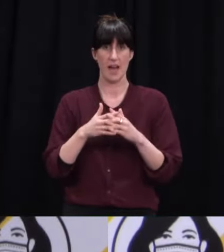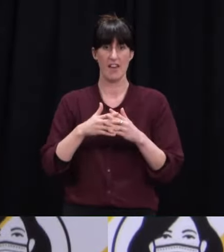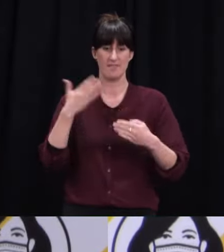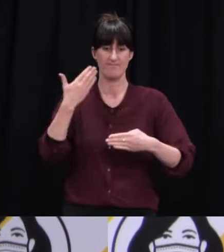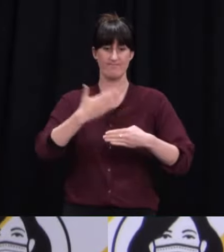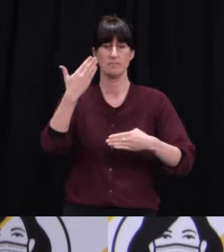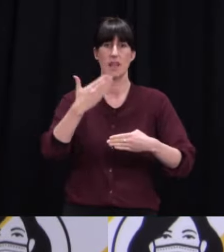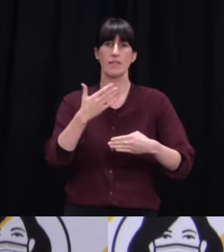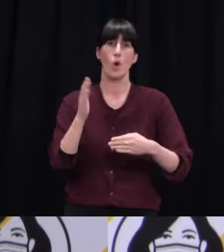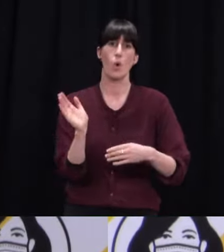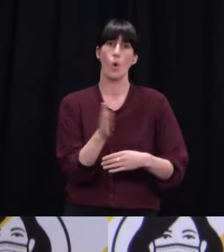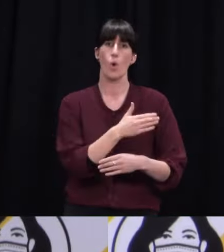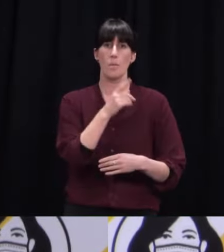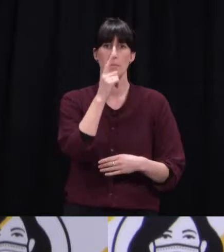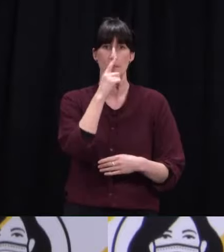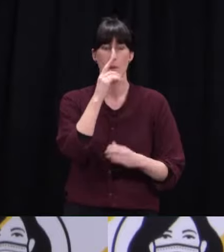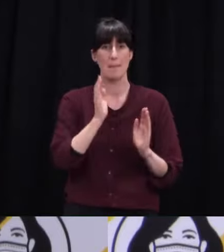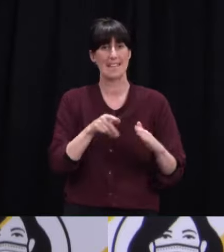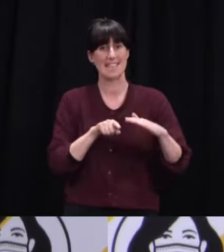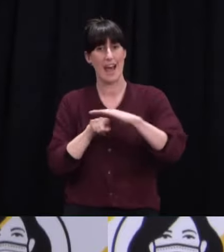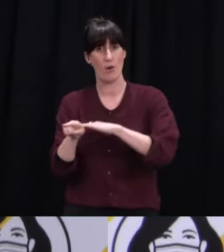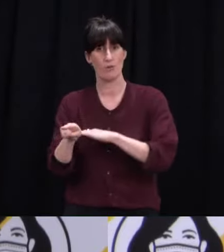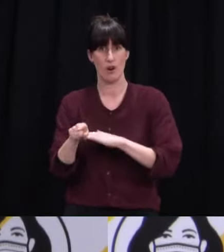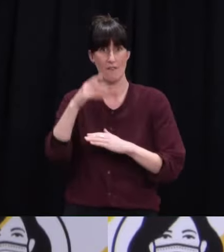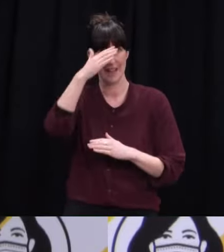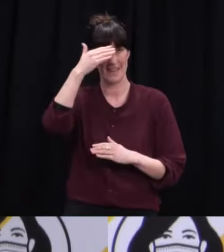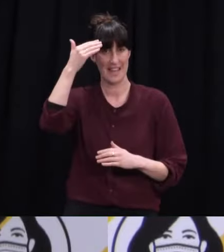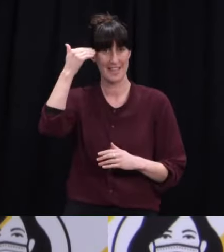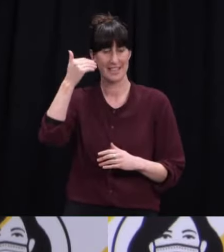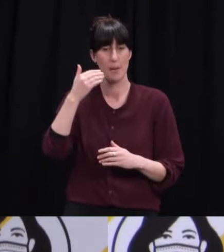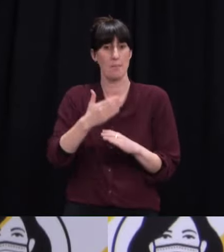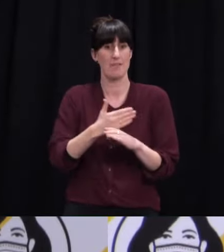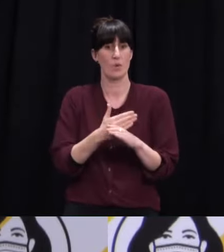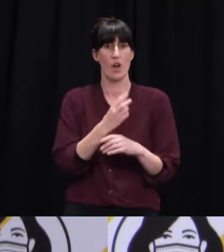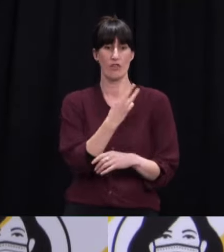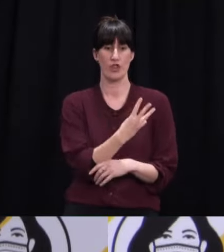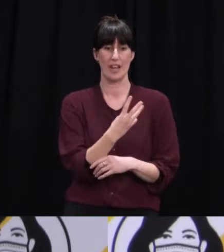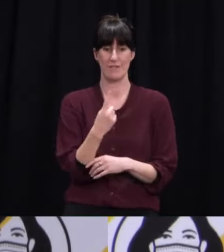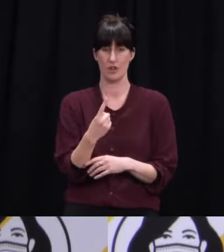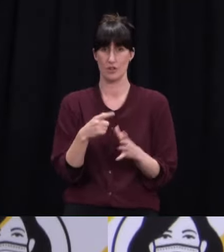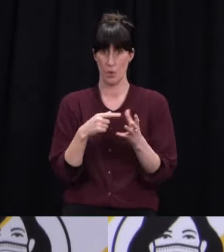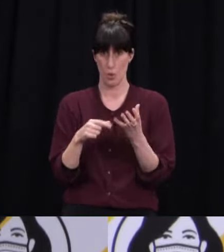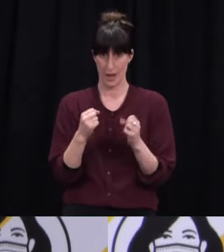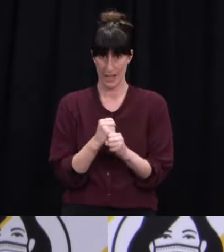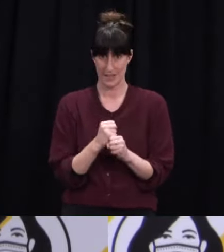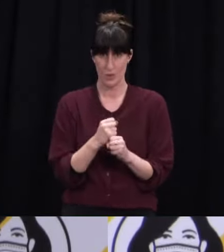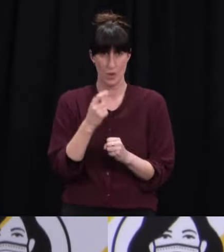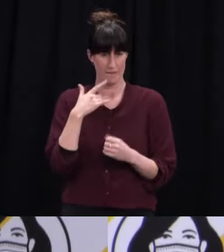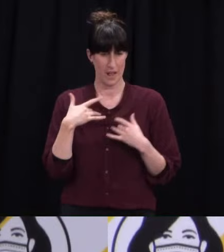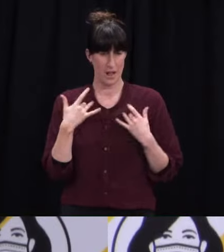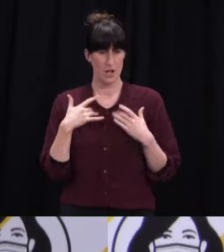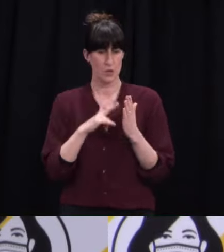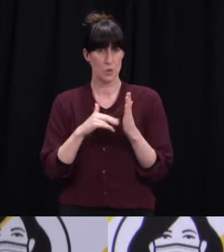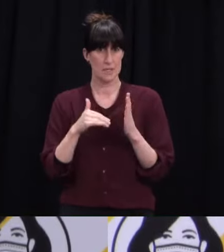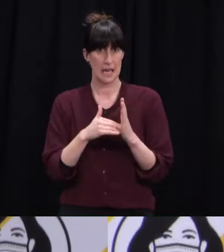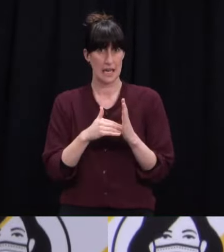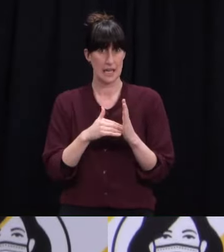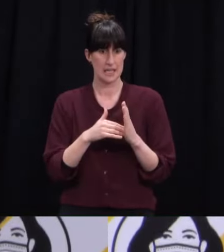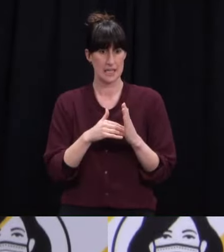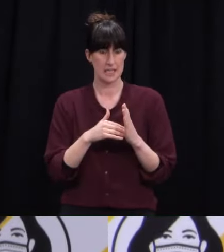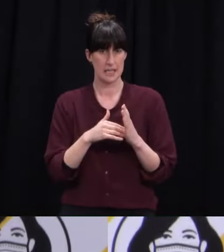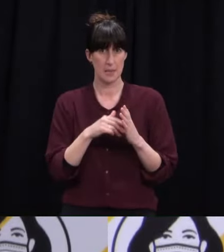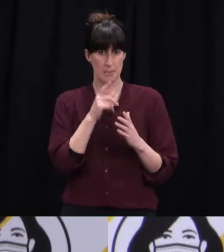you guarantee that every New Zealand citizen will be able to get on those flights? Look, it's very much going to depend on whether or not they can get to a point where they can get on one of those